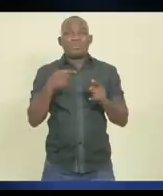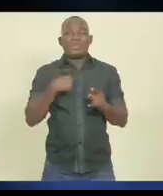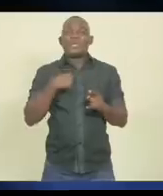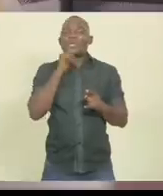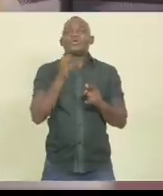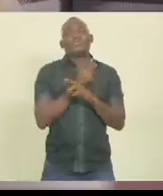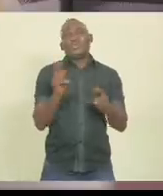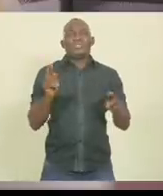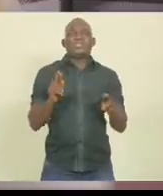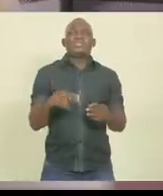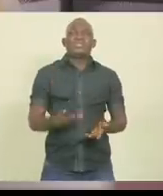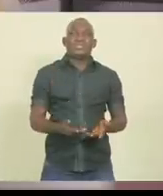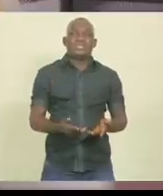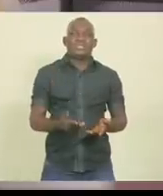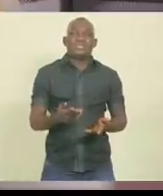for this.